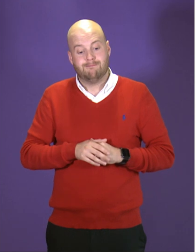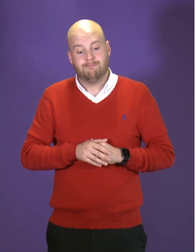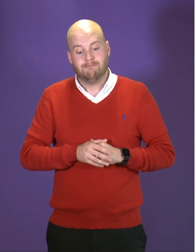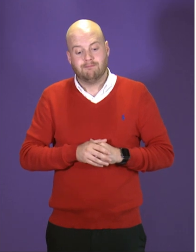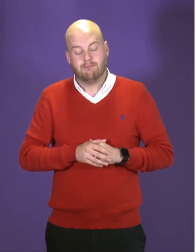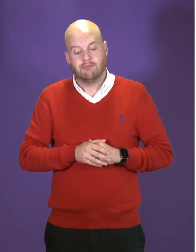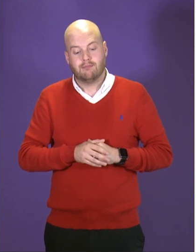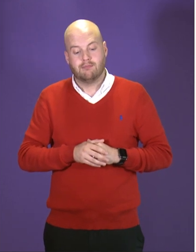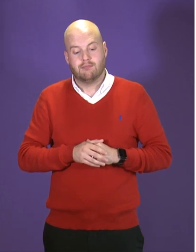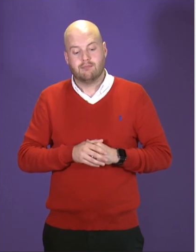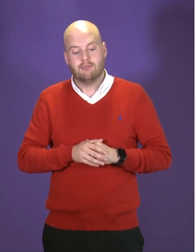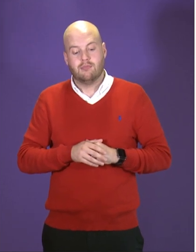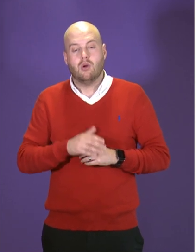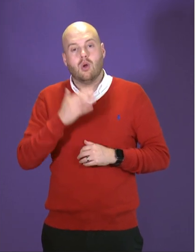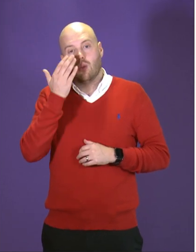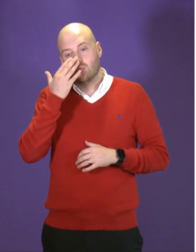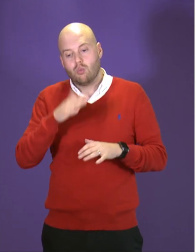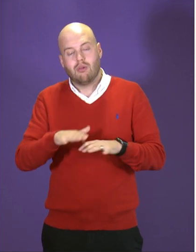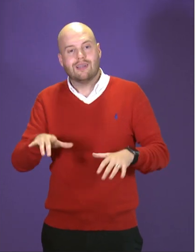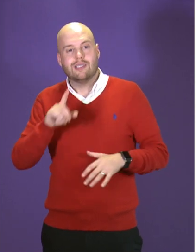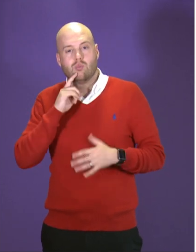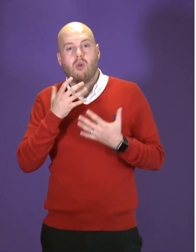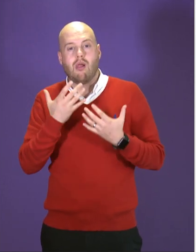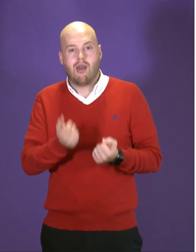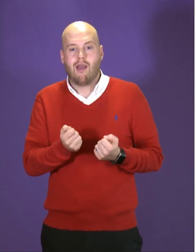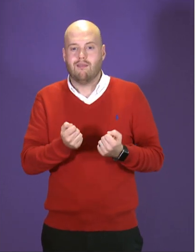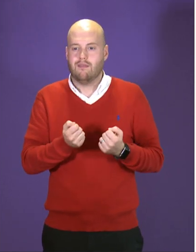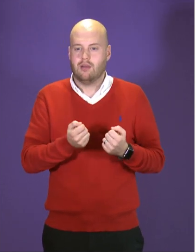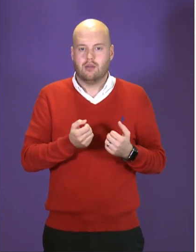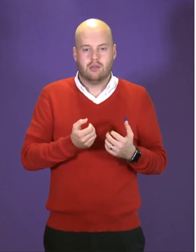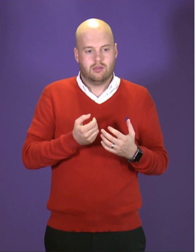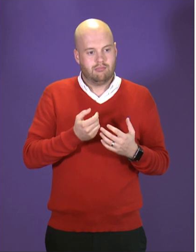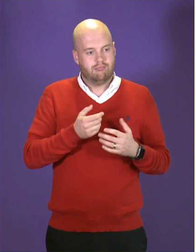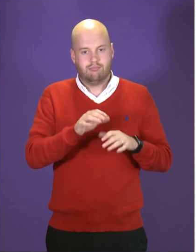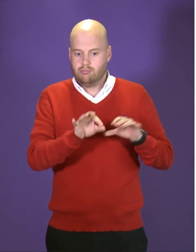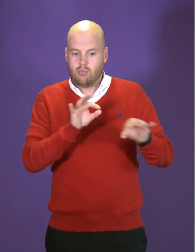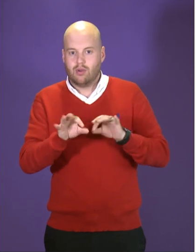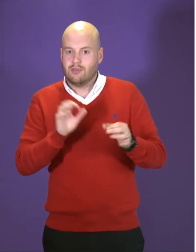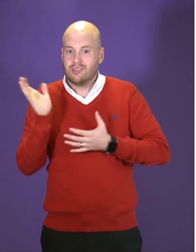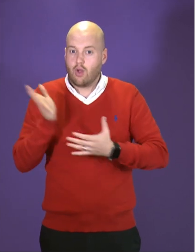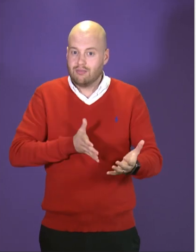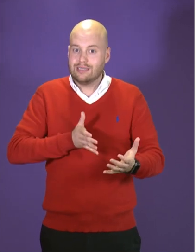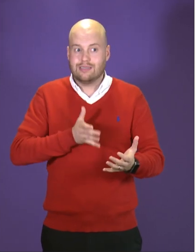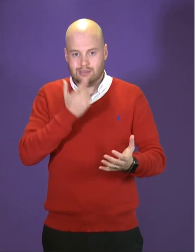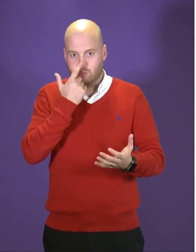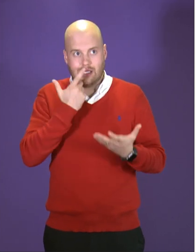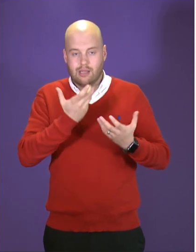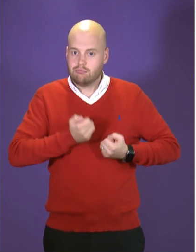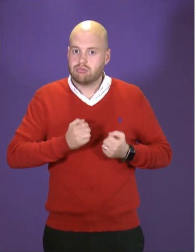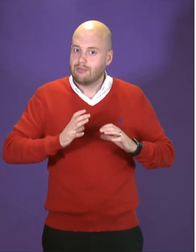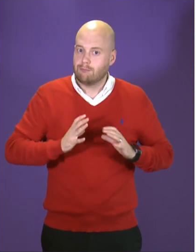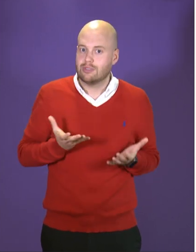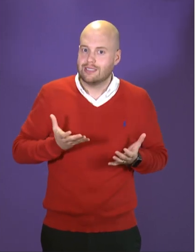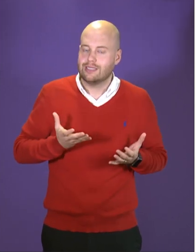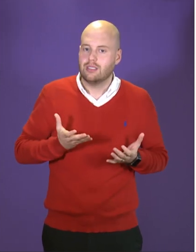will have a range of services, cultural services and cultural products for free. That means that